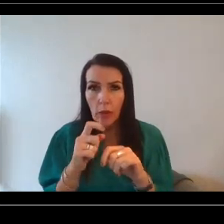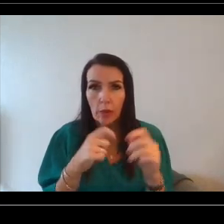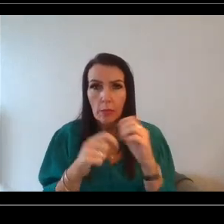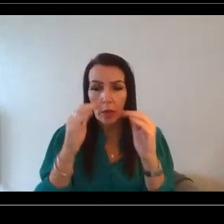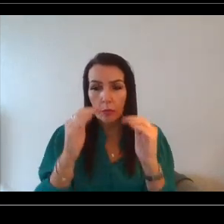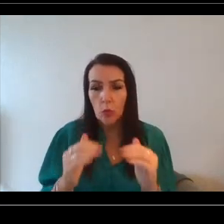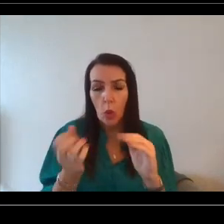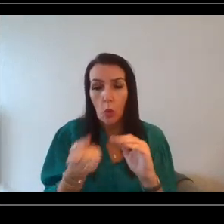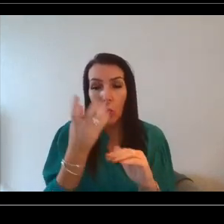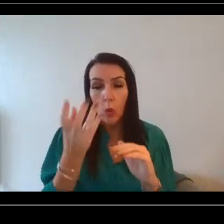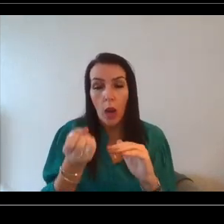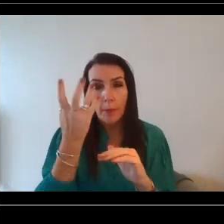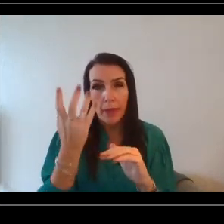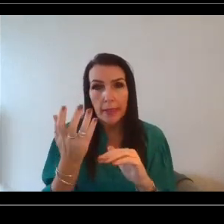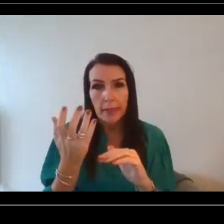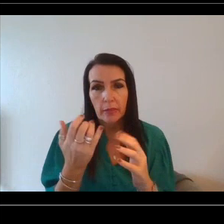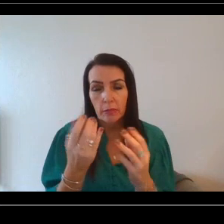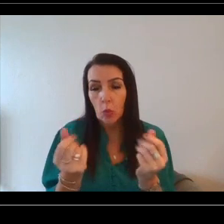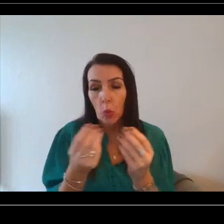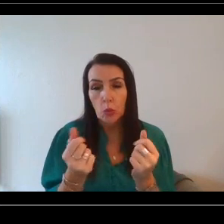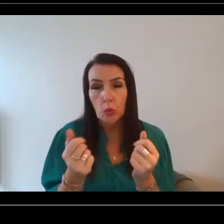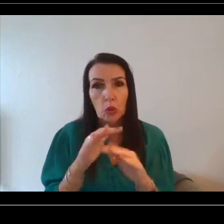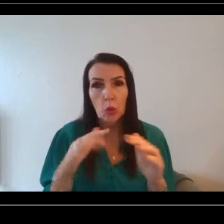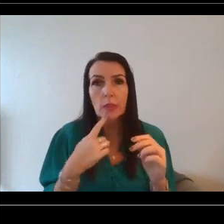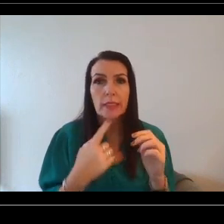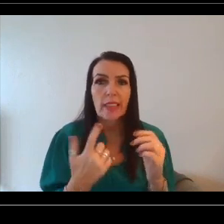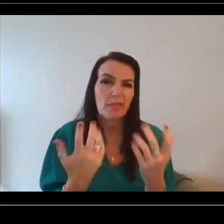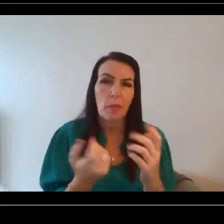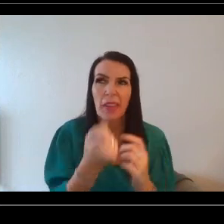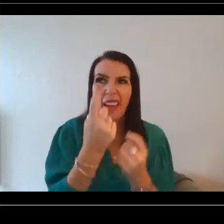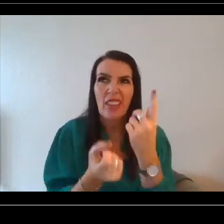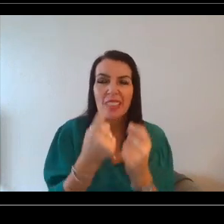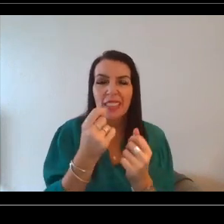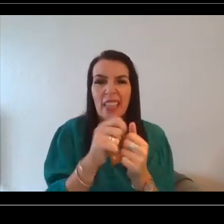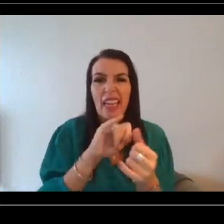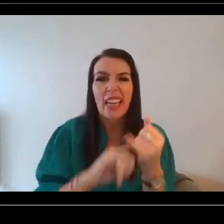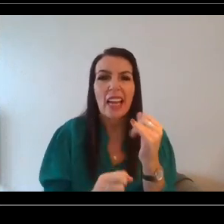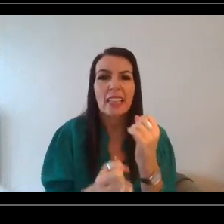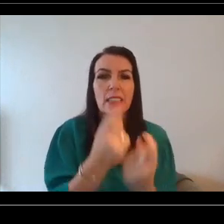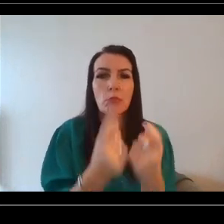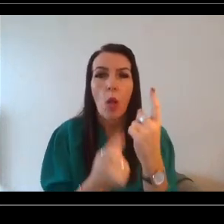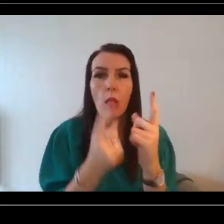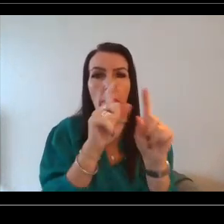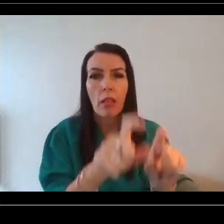carbon source rather than, say, let's say it's a gas boiler in there at the current time.